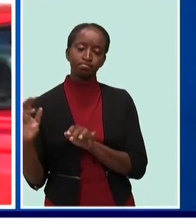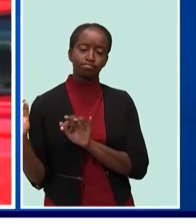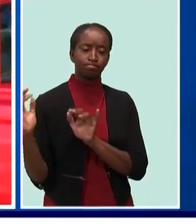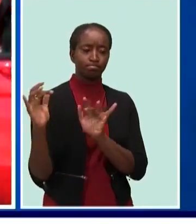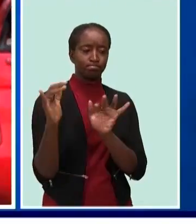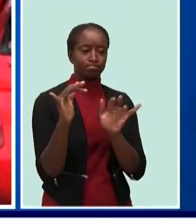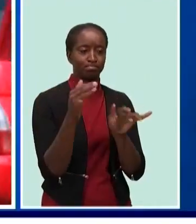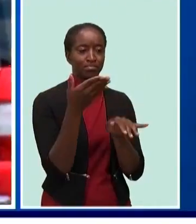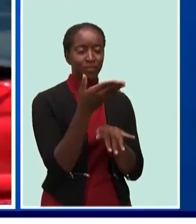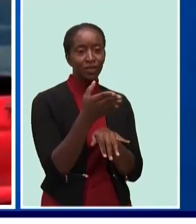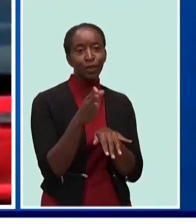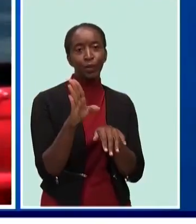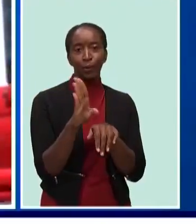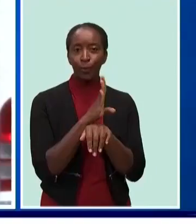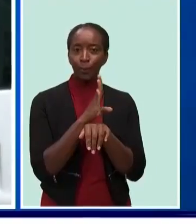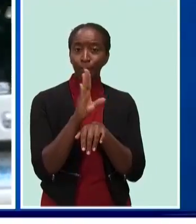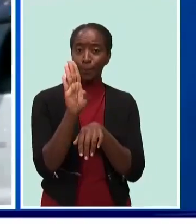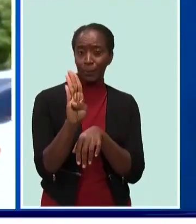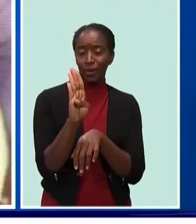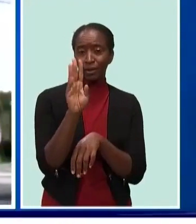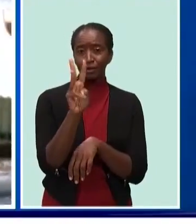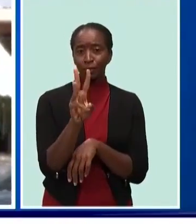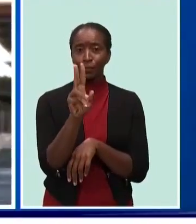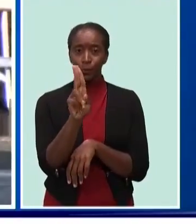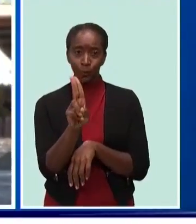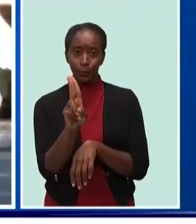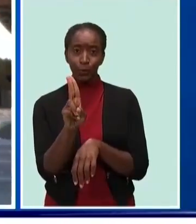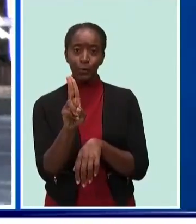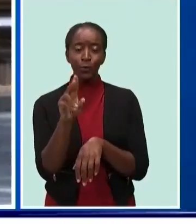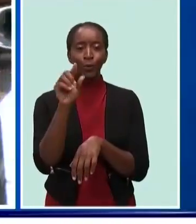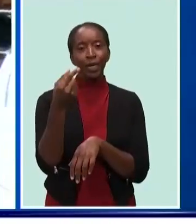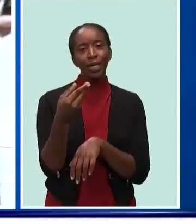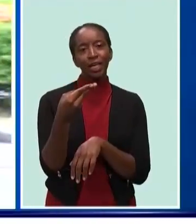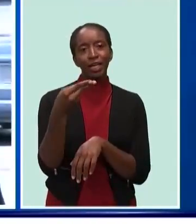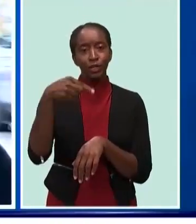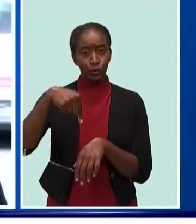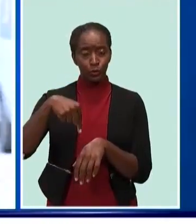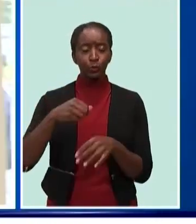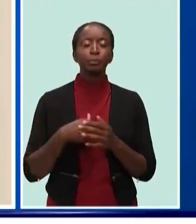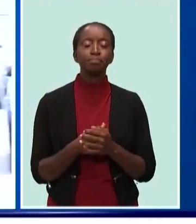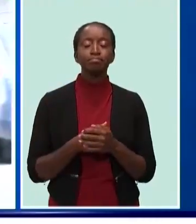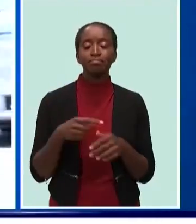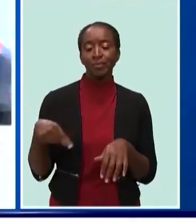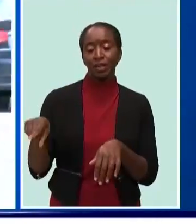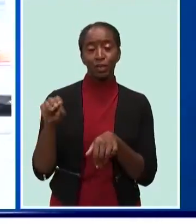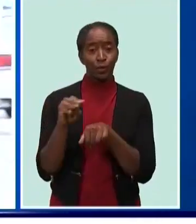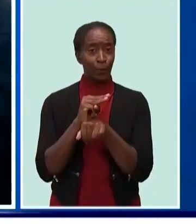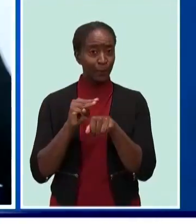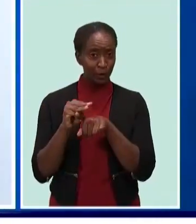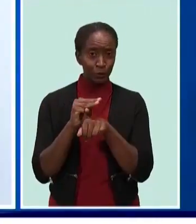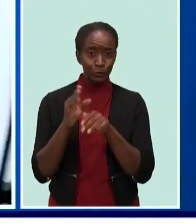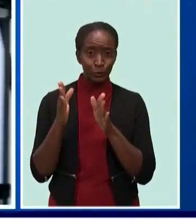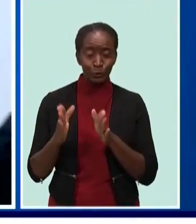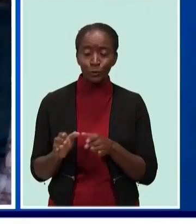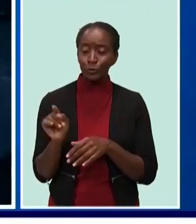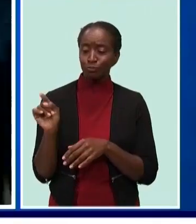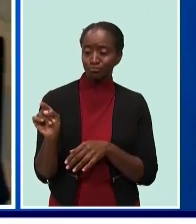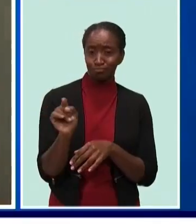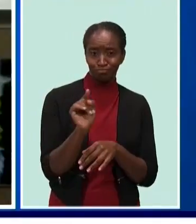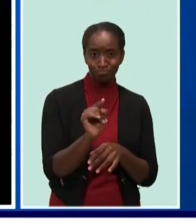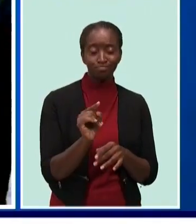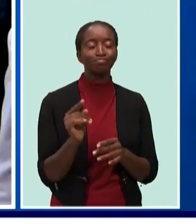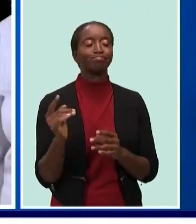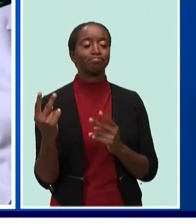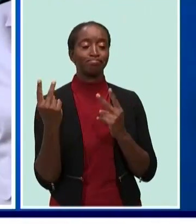hear what was on the agenda. Transport Minister Dr. William Duguid, Labour Minister Colin Jordan, and Board Chairman Gregory Nichols were